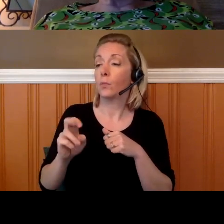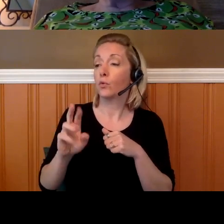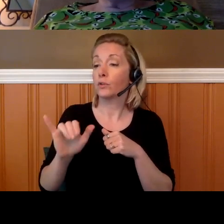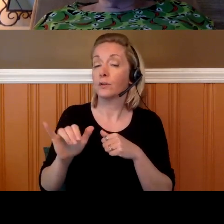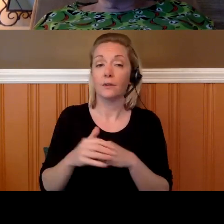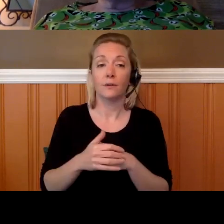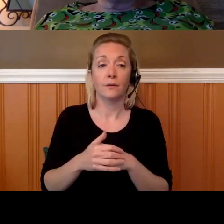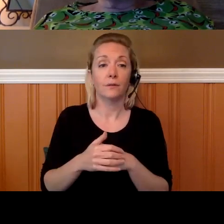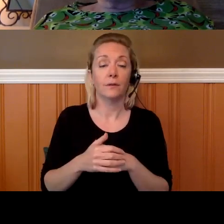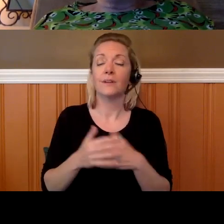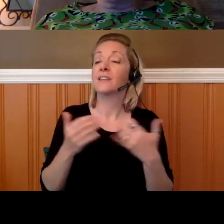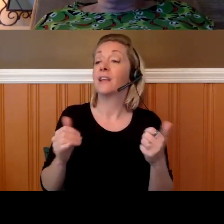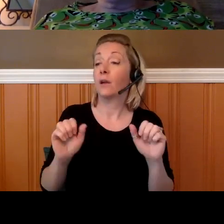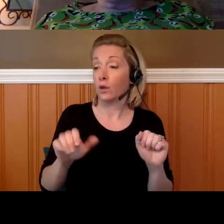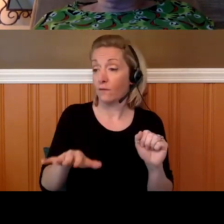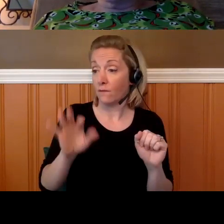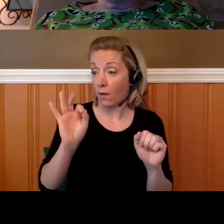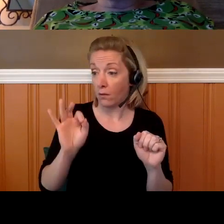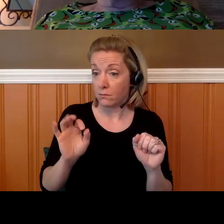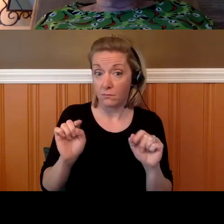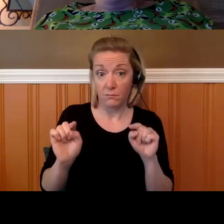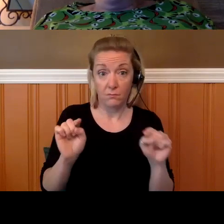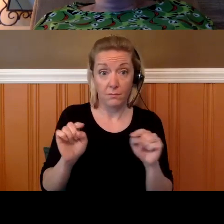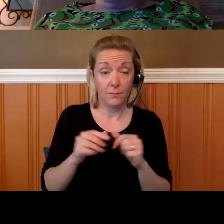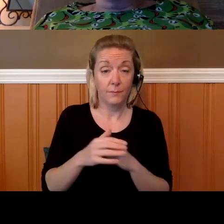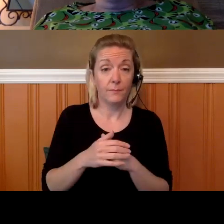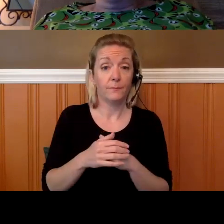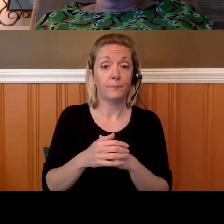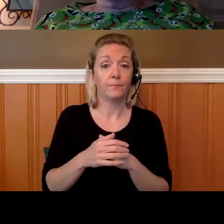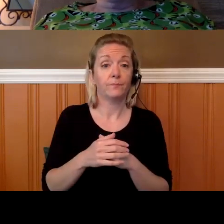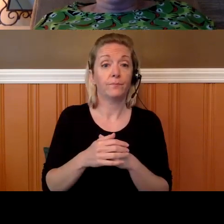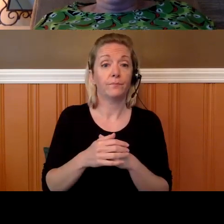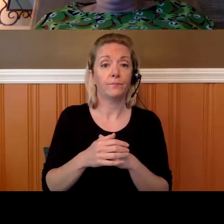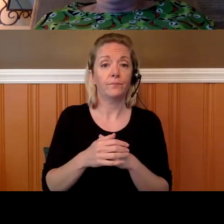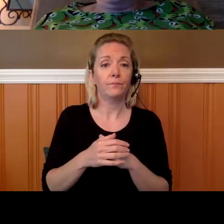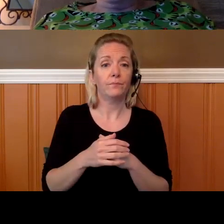Now, can you find Thomas? Now, can you find Percy?